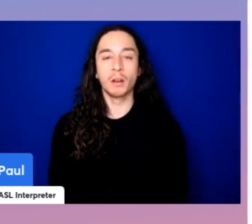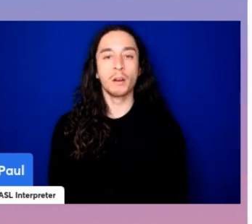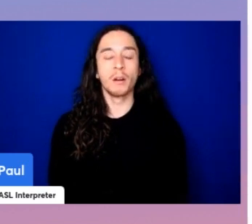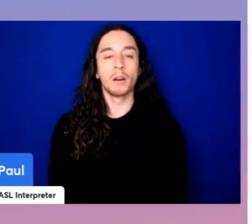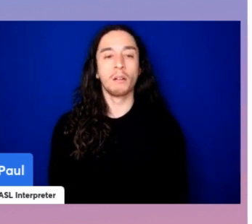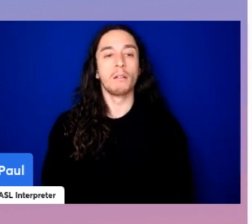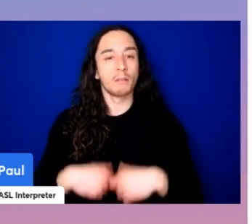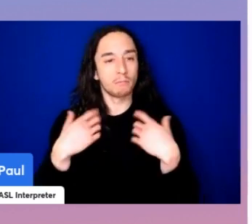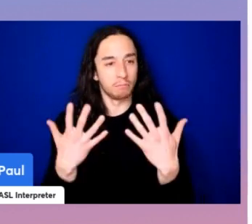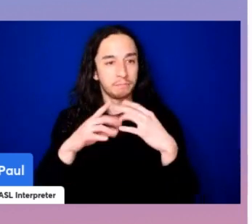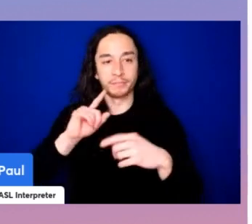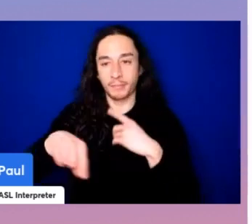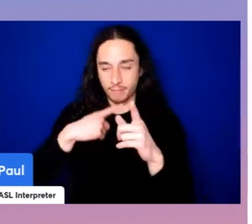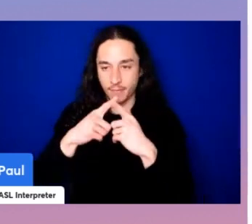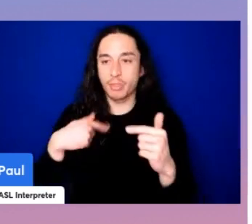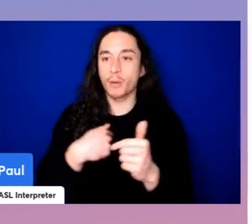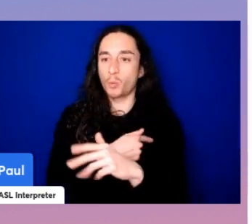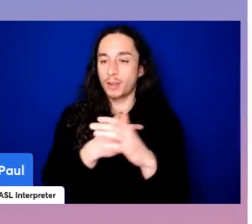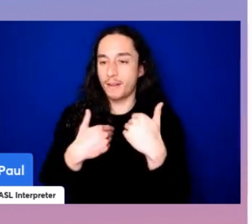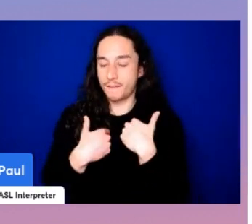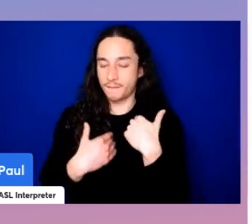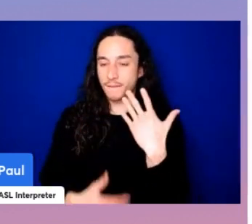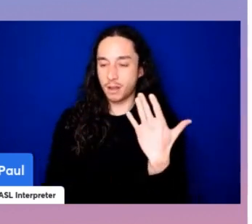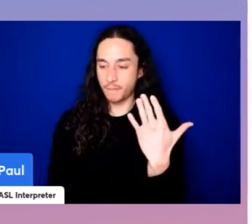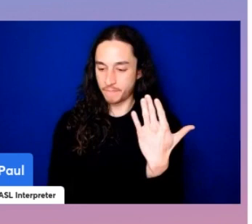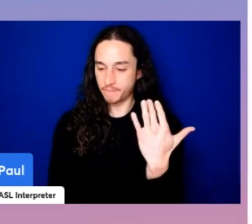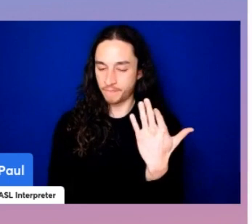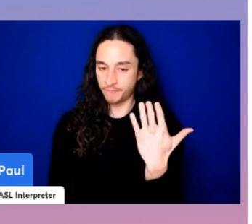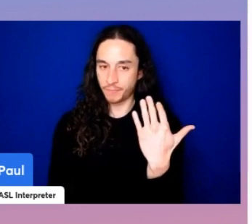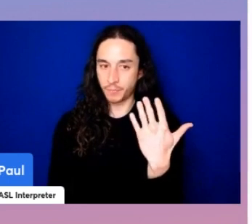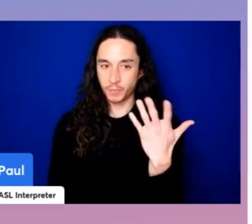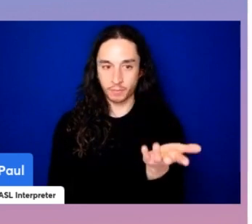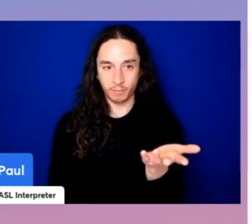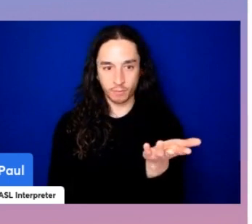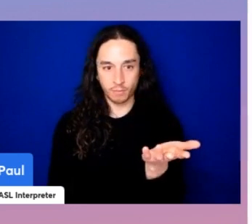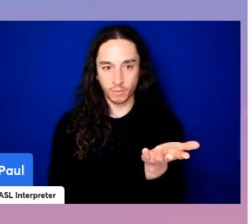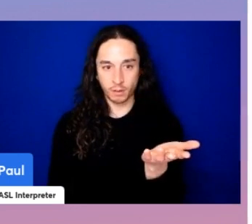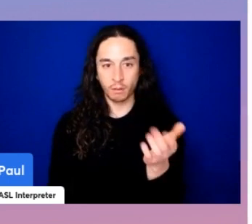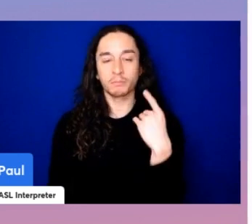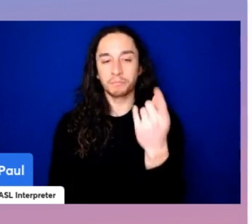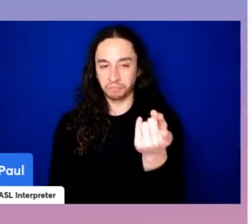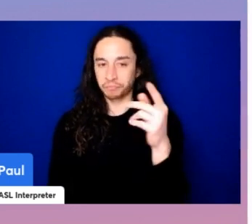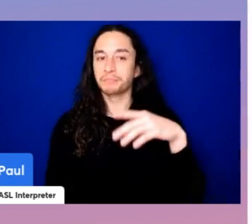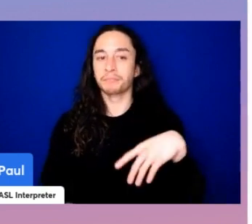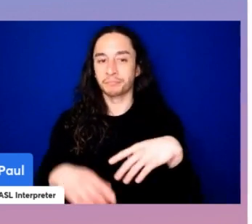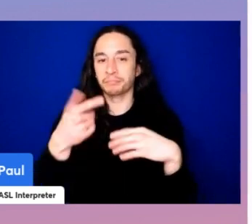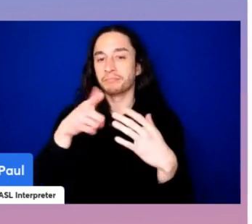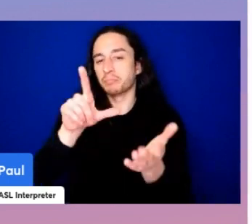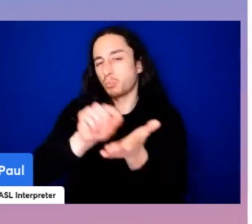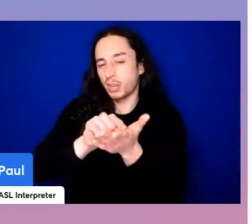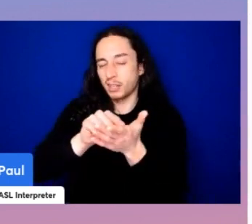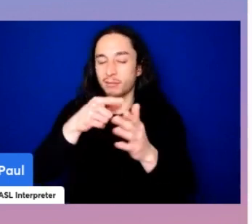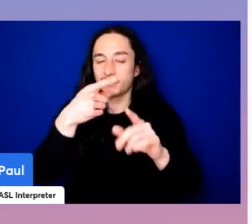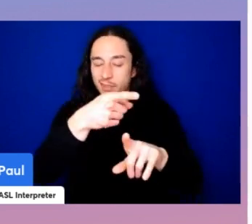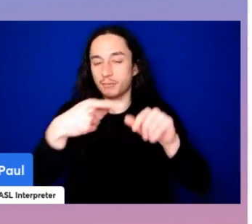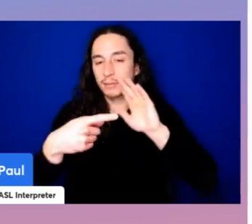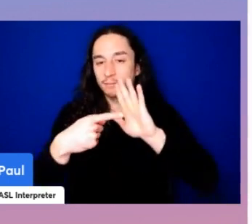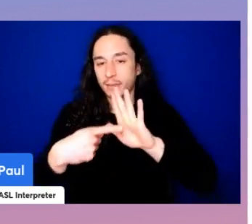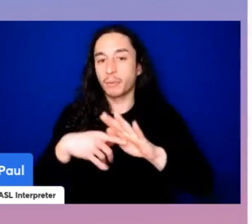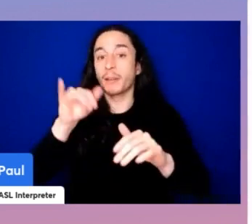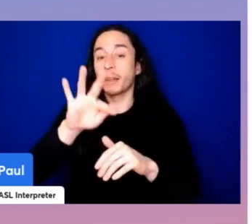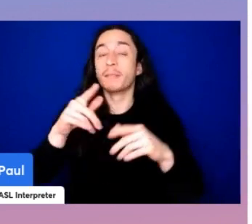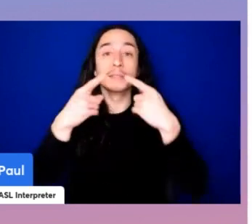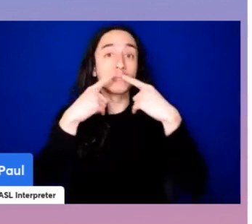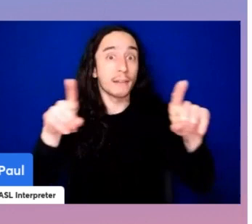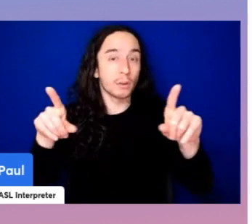and then we have the success, then we print, in this example, we just print if we have a